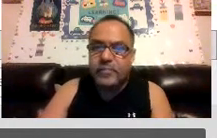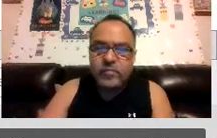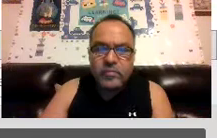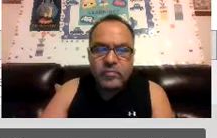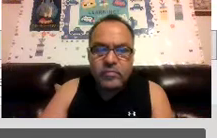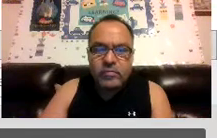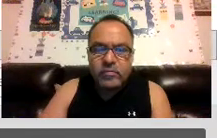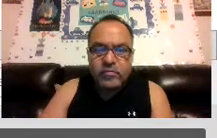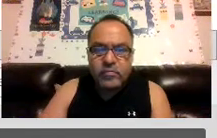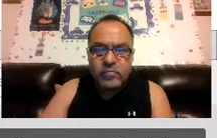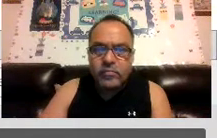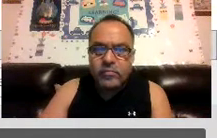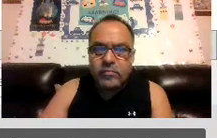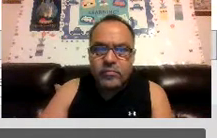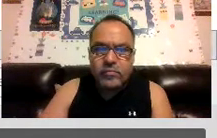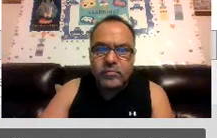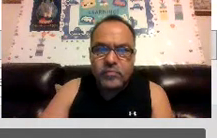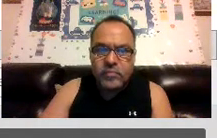state.